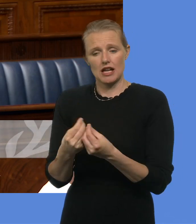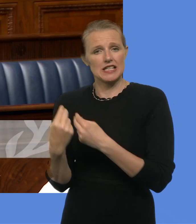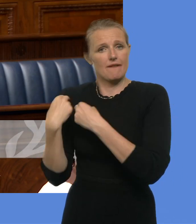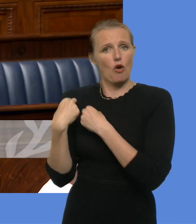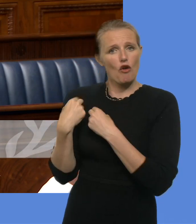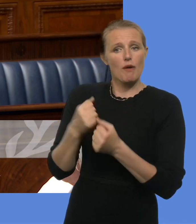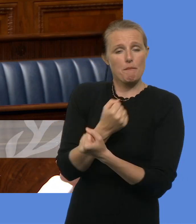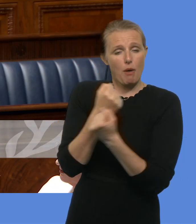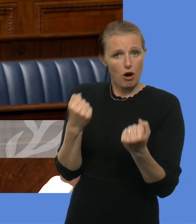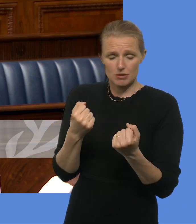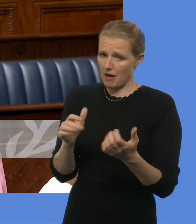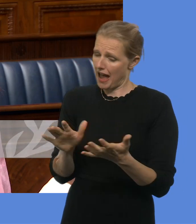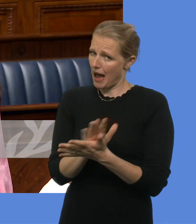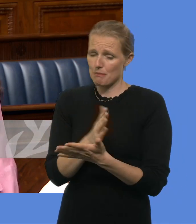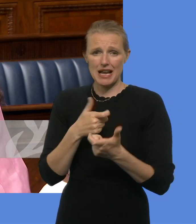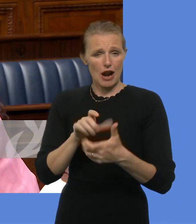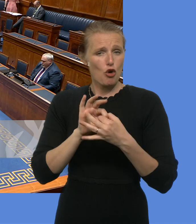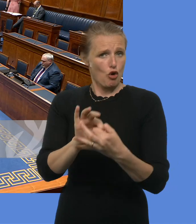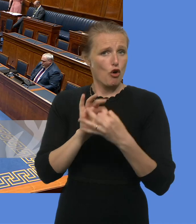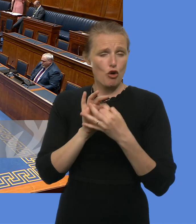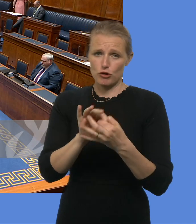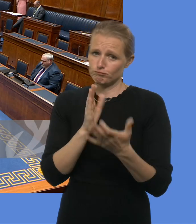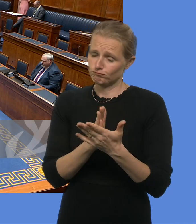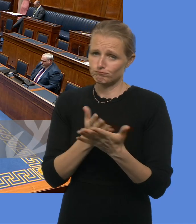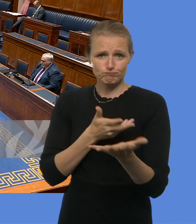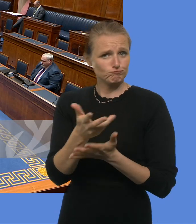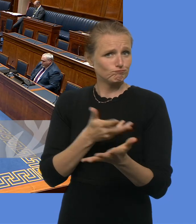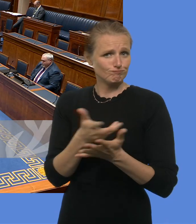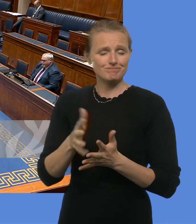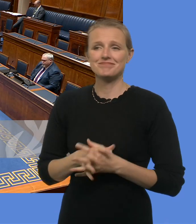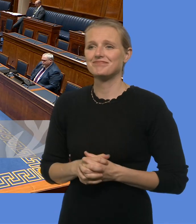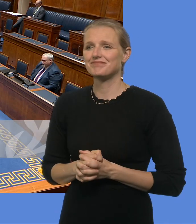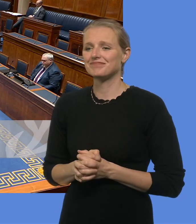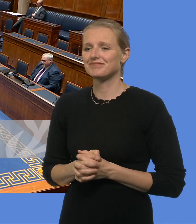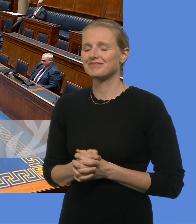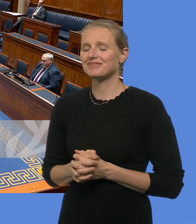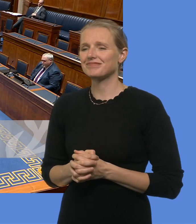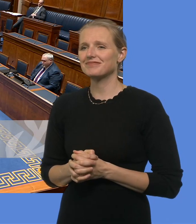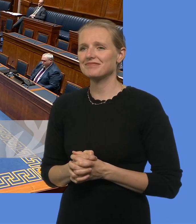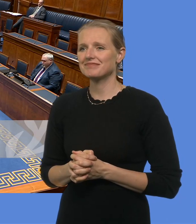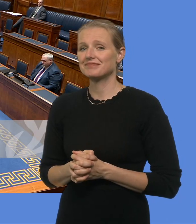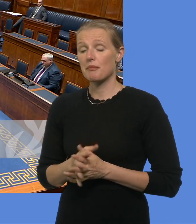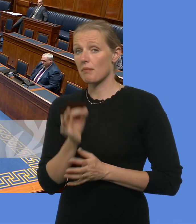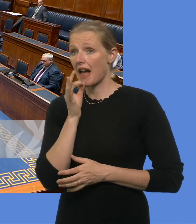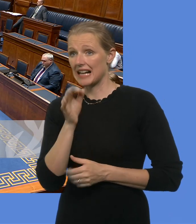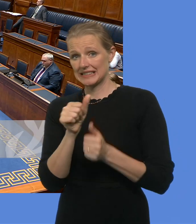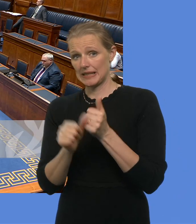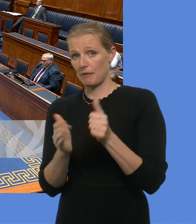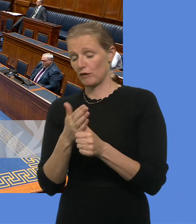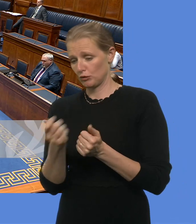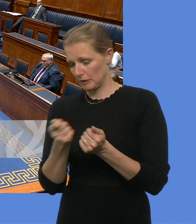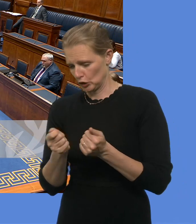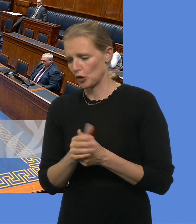happy to continue to have those conversations with the club. Brooks. Thank you, Mr. Speaker. Can I ask the Deputy First